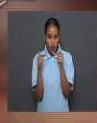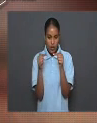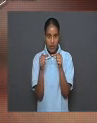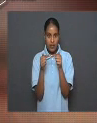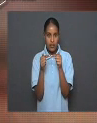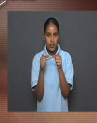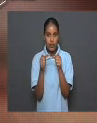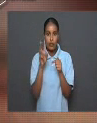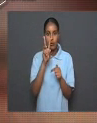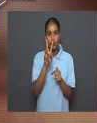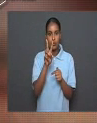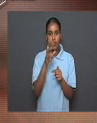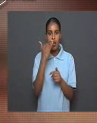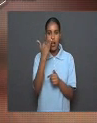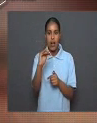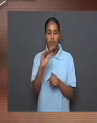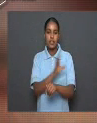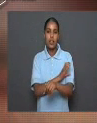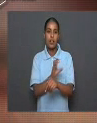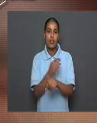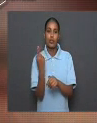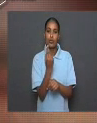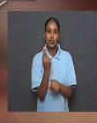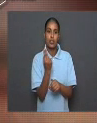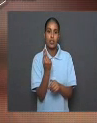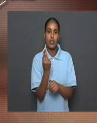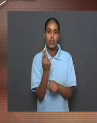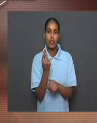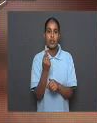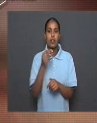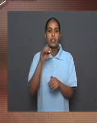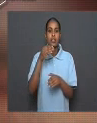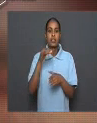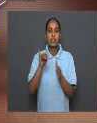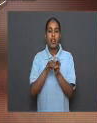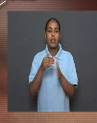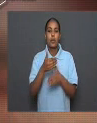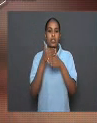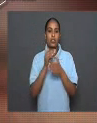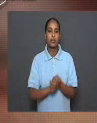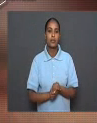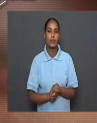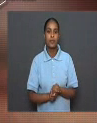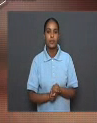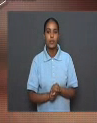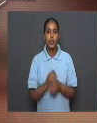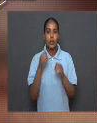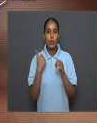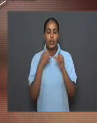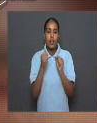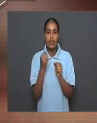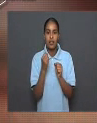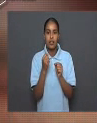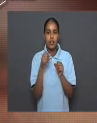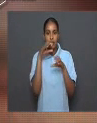Connect the two half cells using the salt bridge. We can see